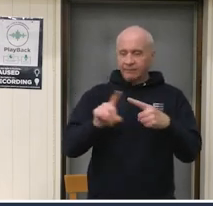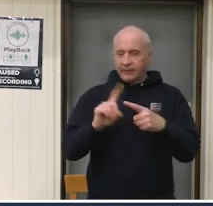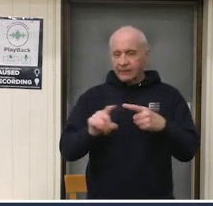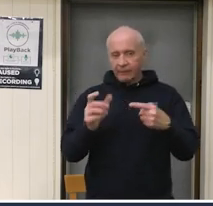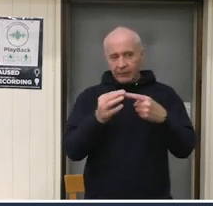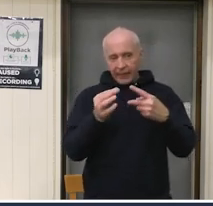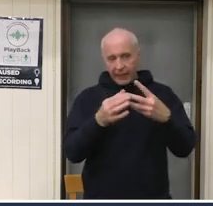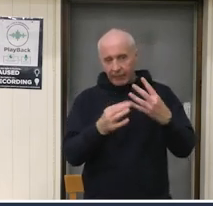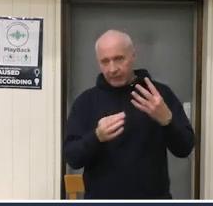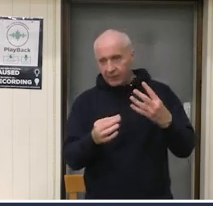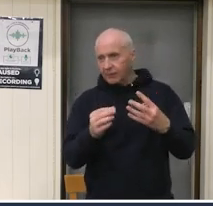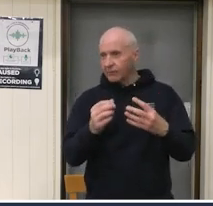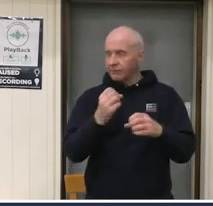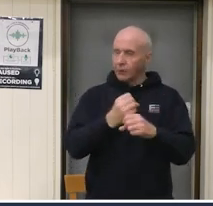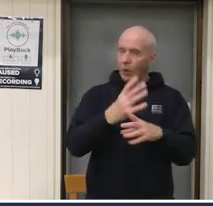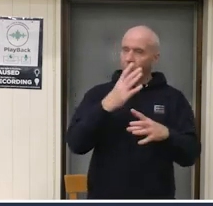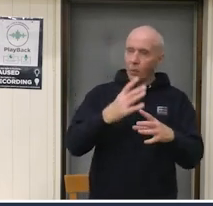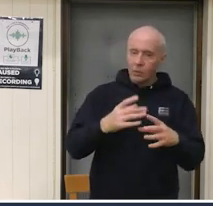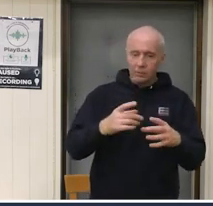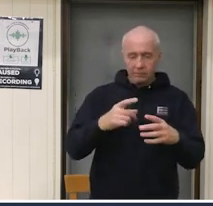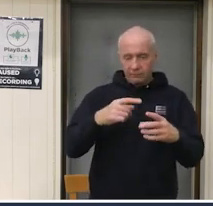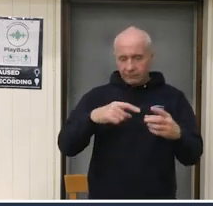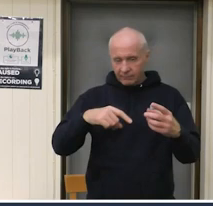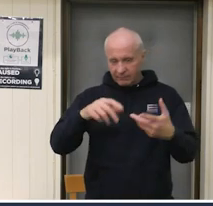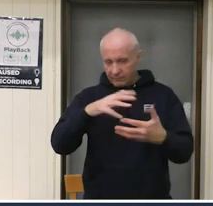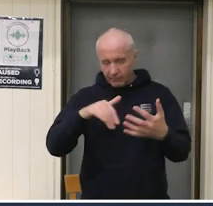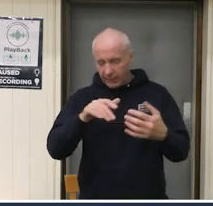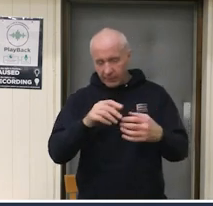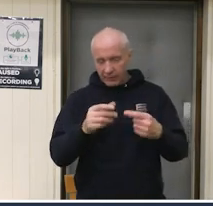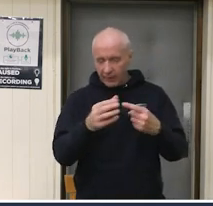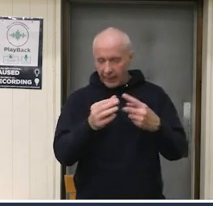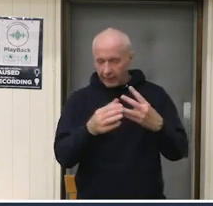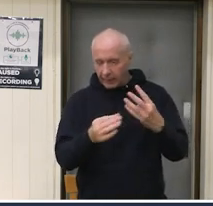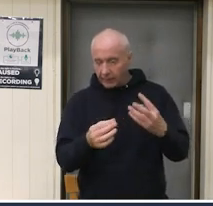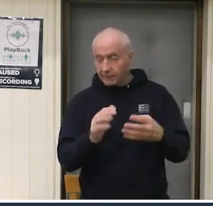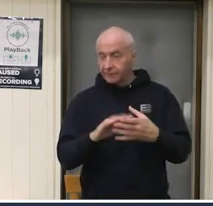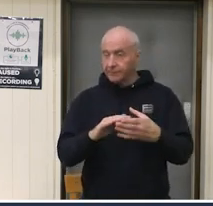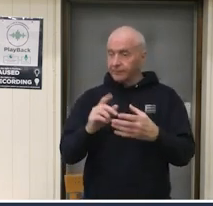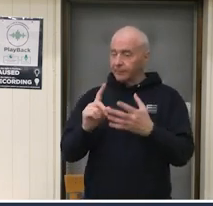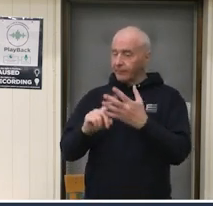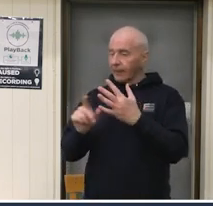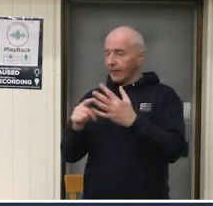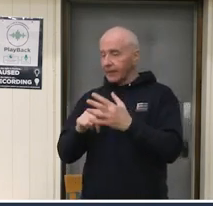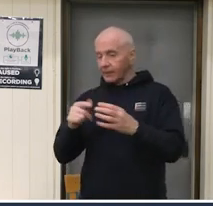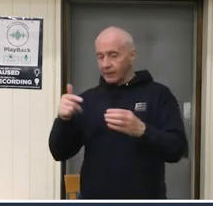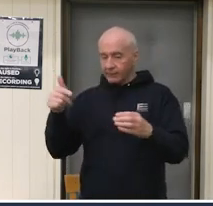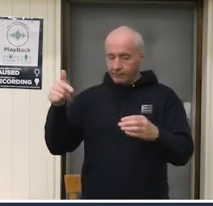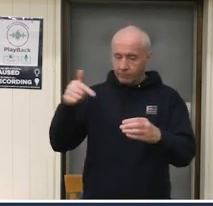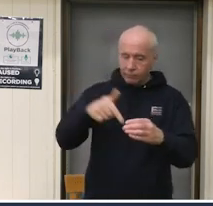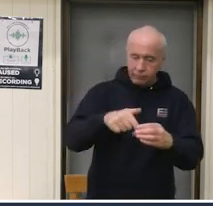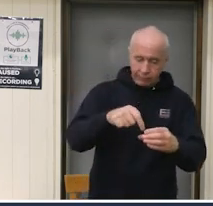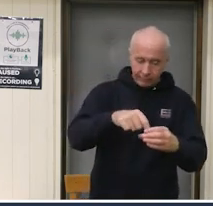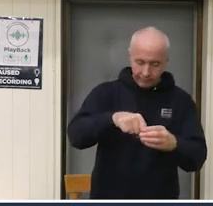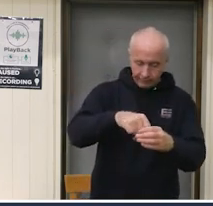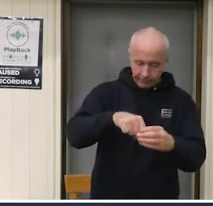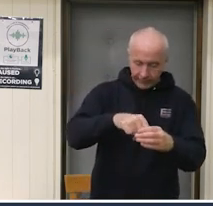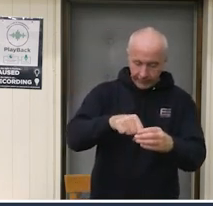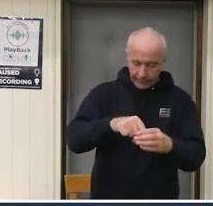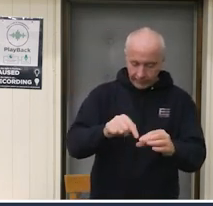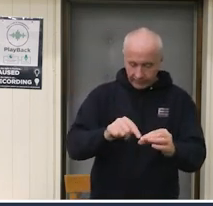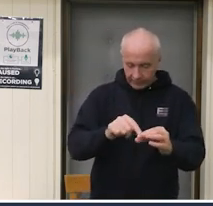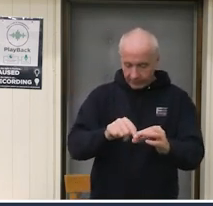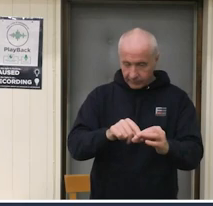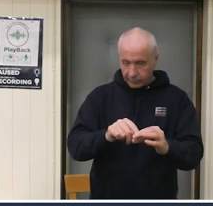hole room, okay, not just a single element. The lasers come in, and then you've got your little capsule in the middle here, you end up with a